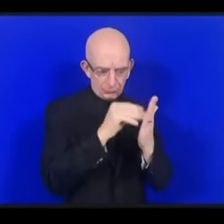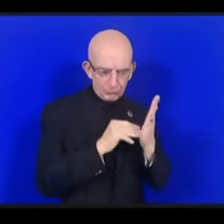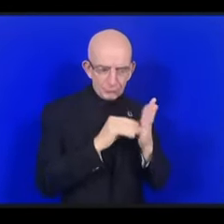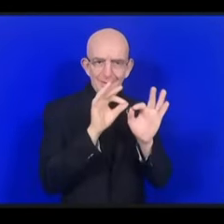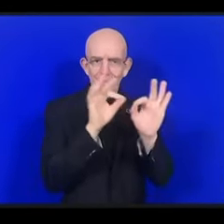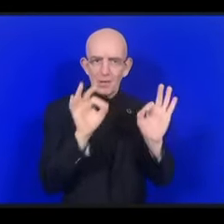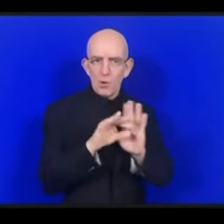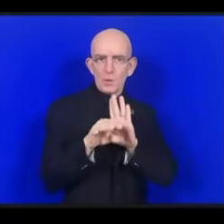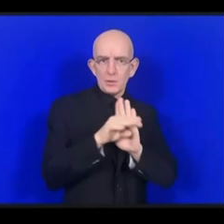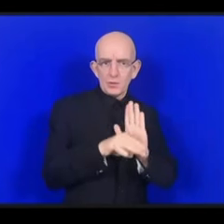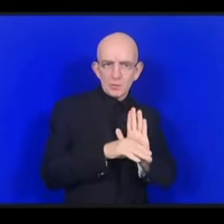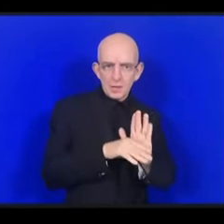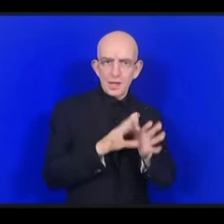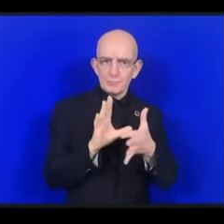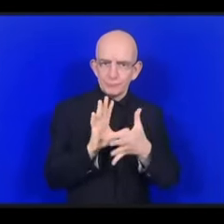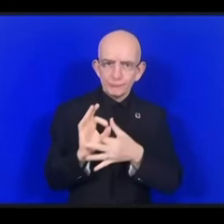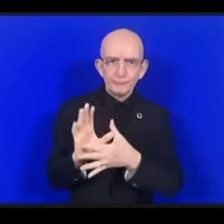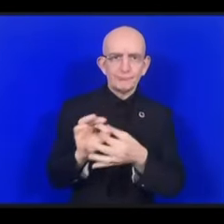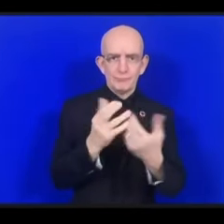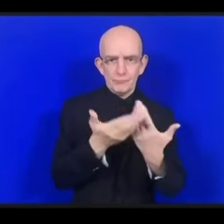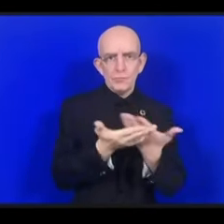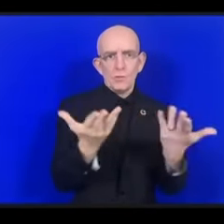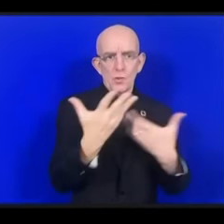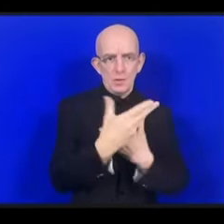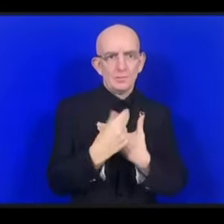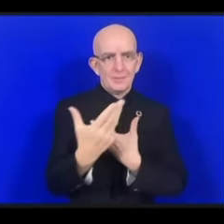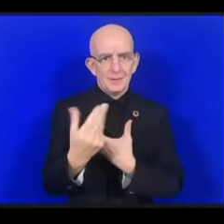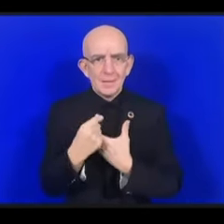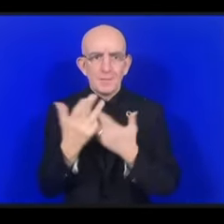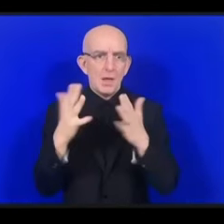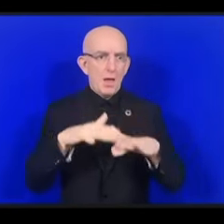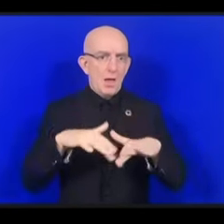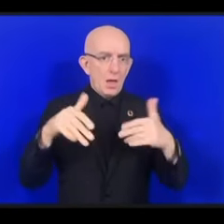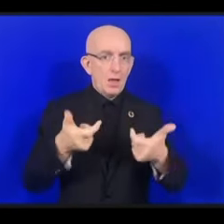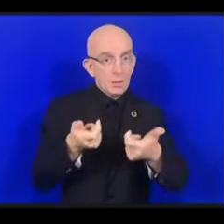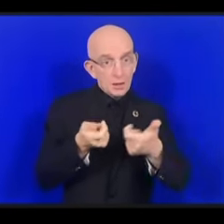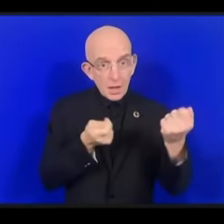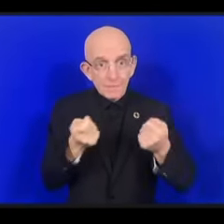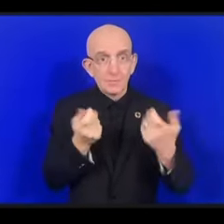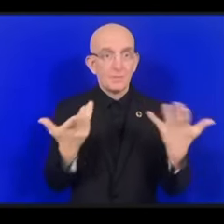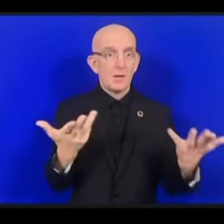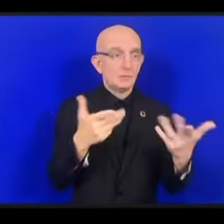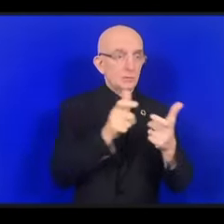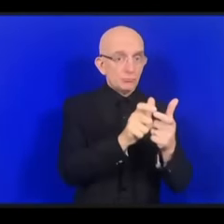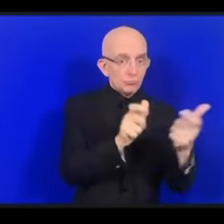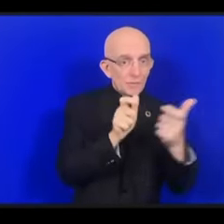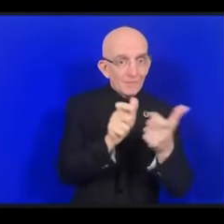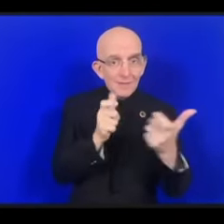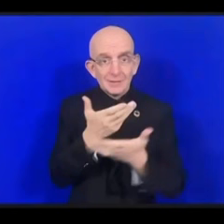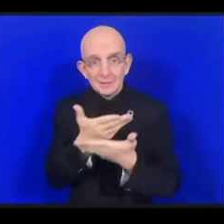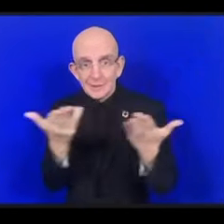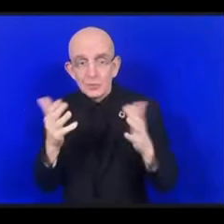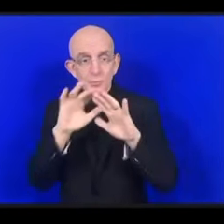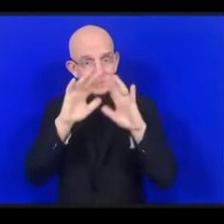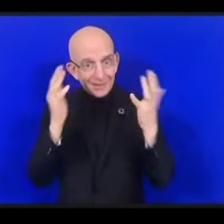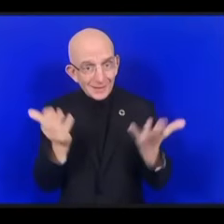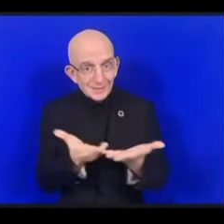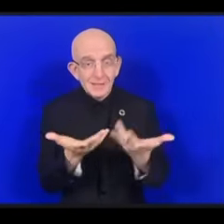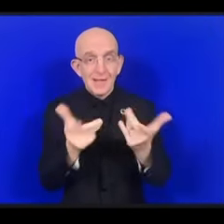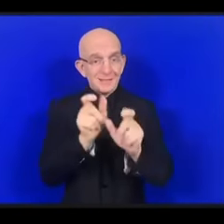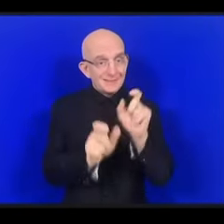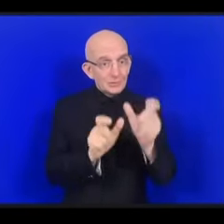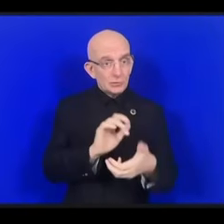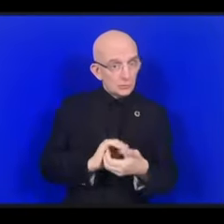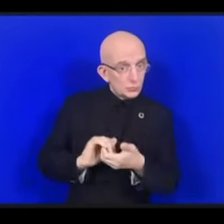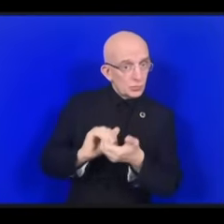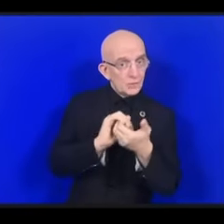organizations. I am convinced that the digital compact will offer a unique opportunity to address